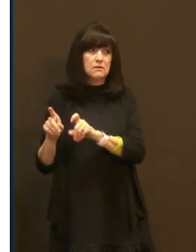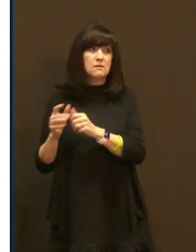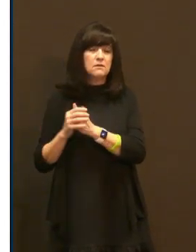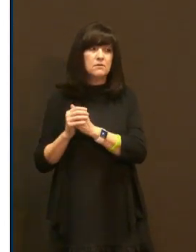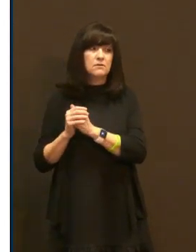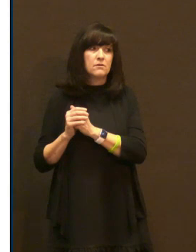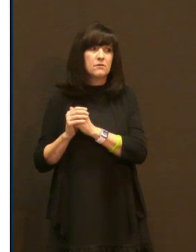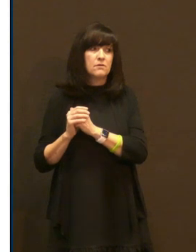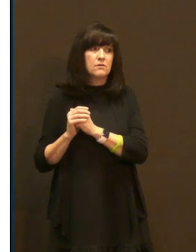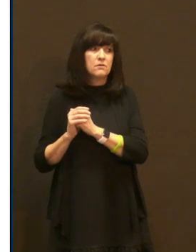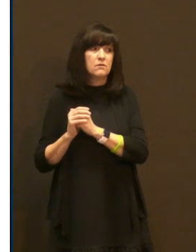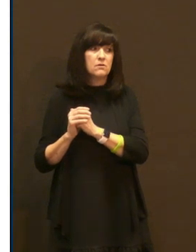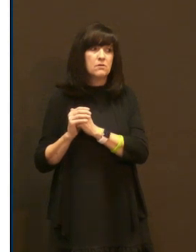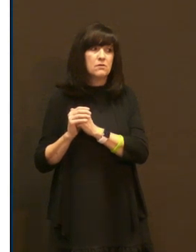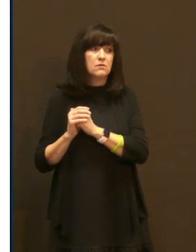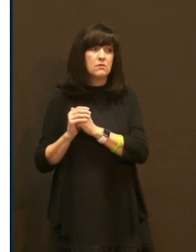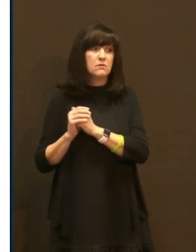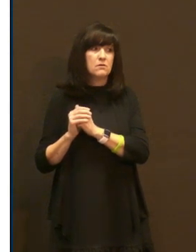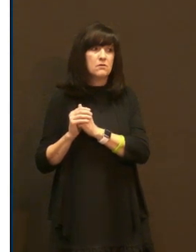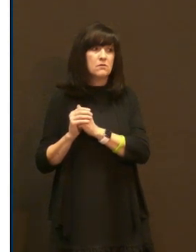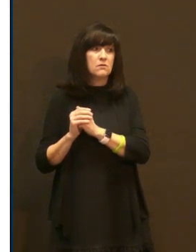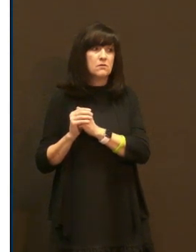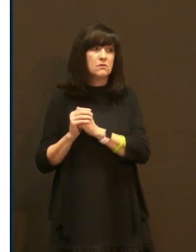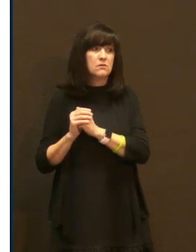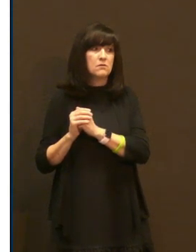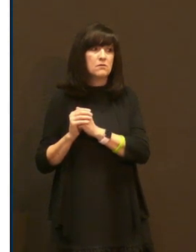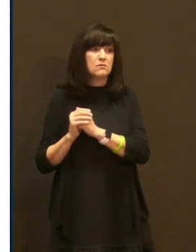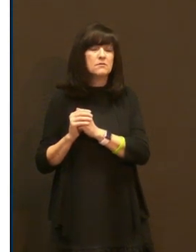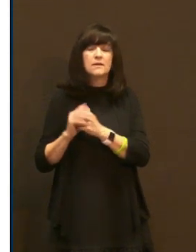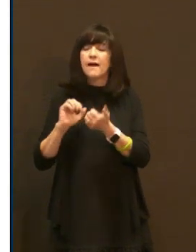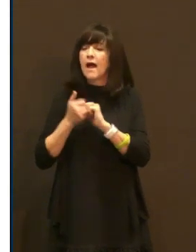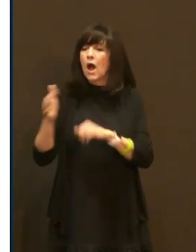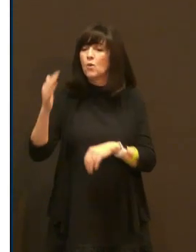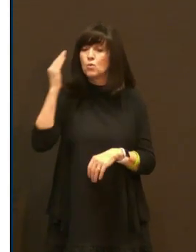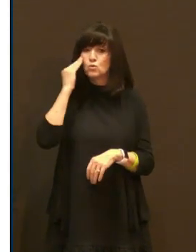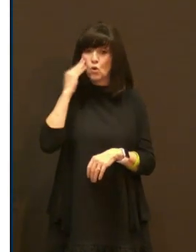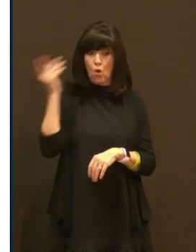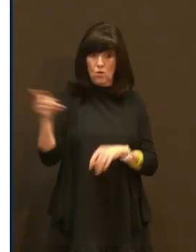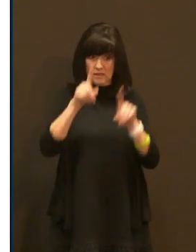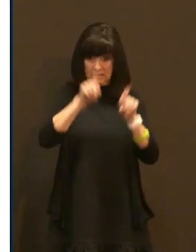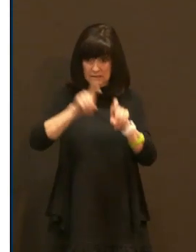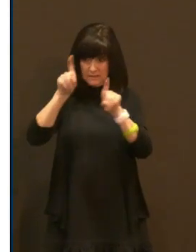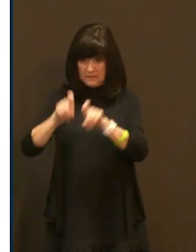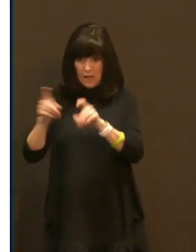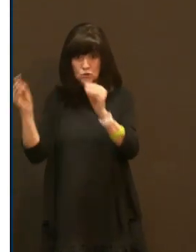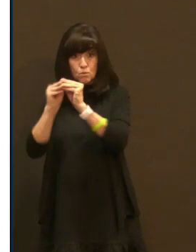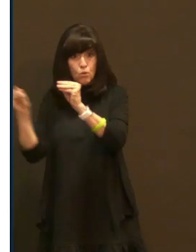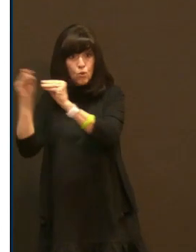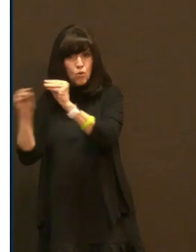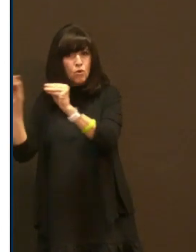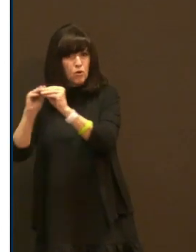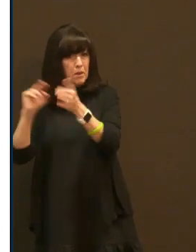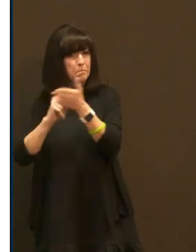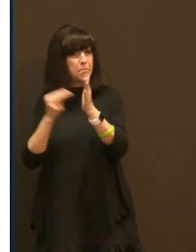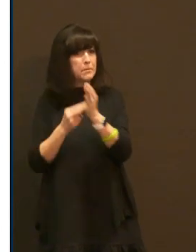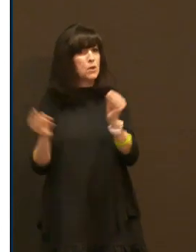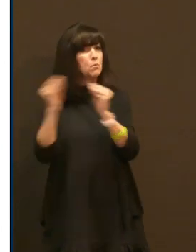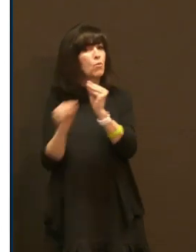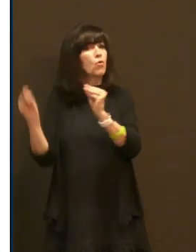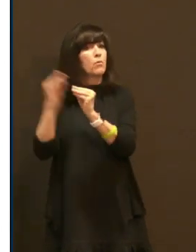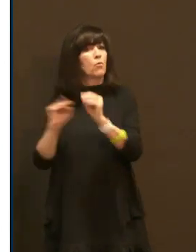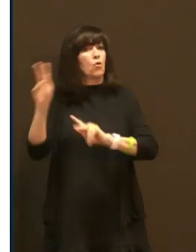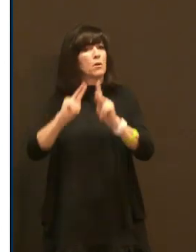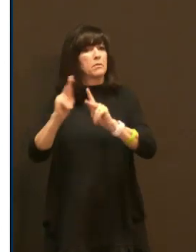cases or an outbreak as a result of these lifts? I'll let Dr. Rattay address that. I